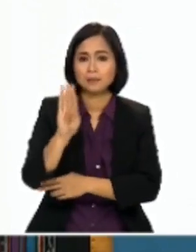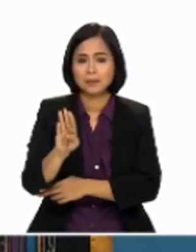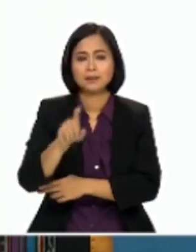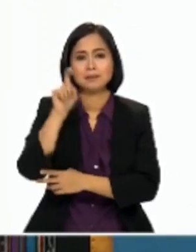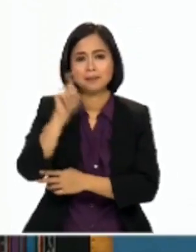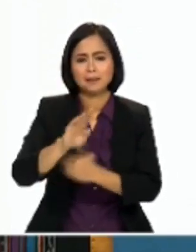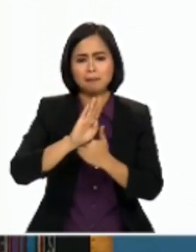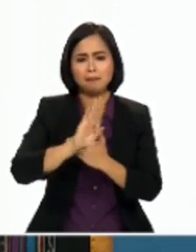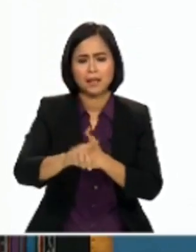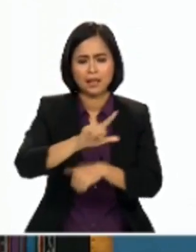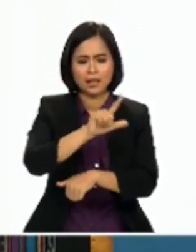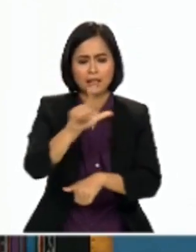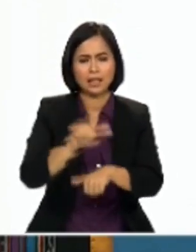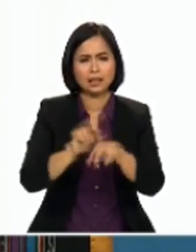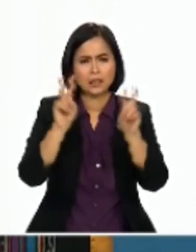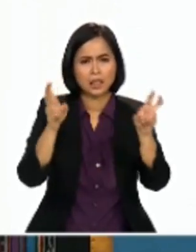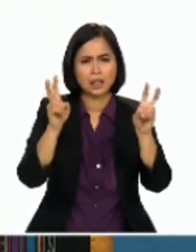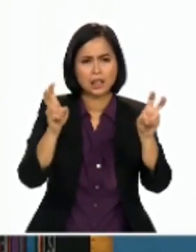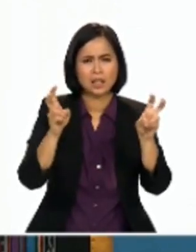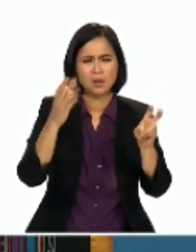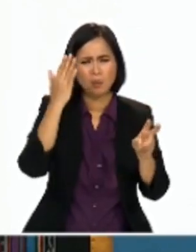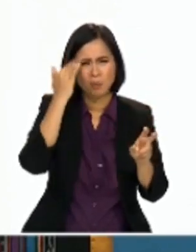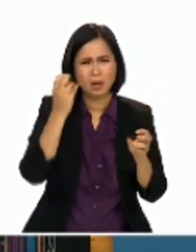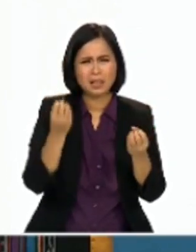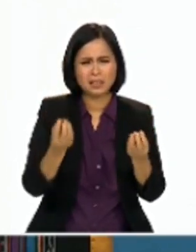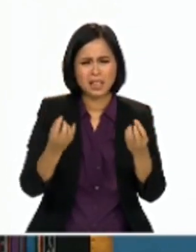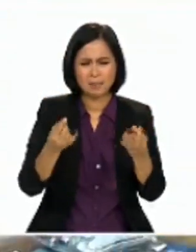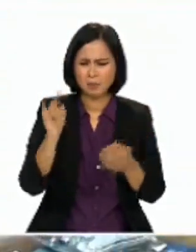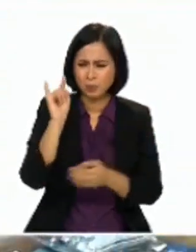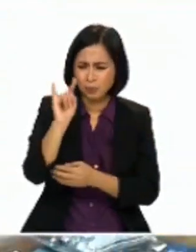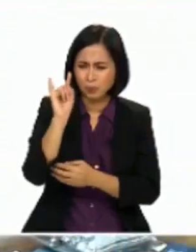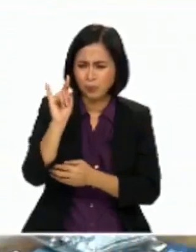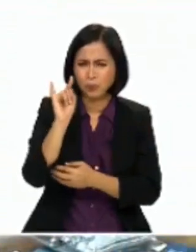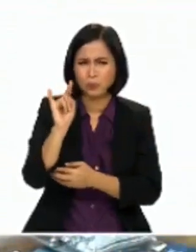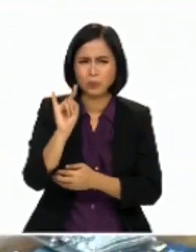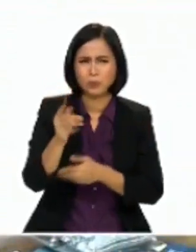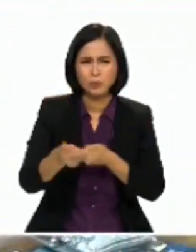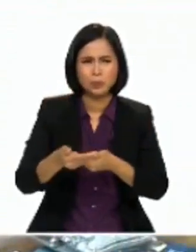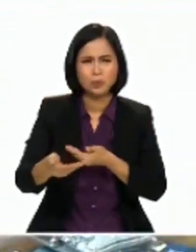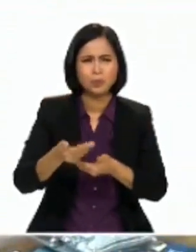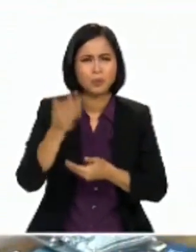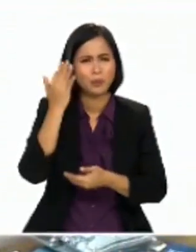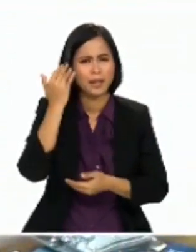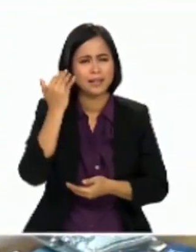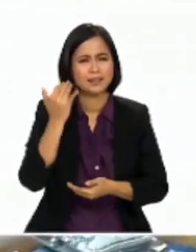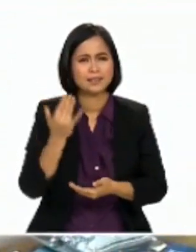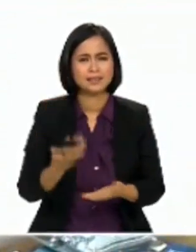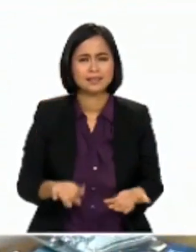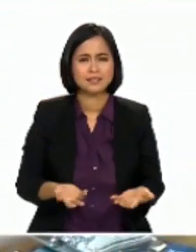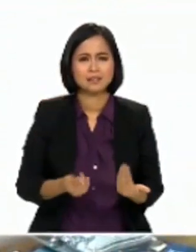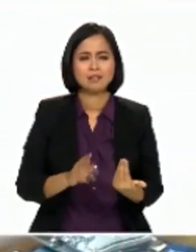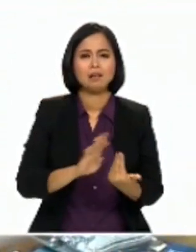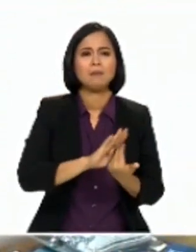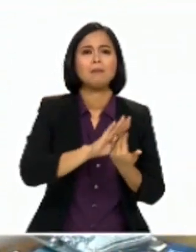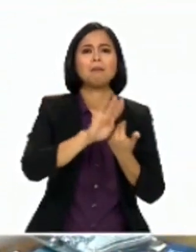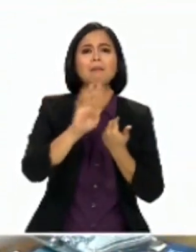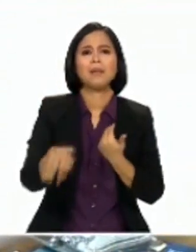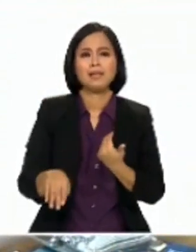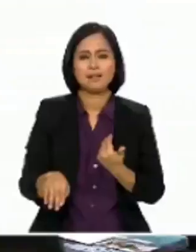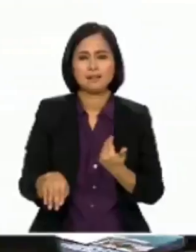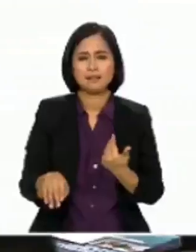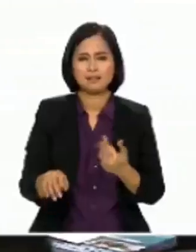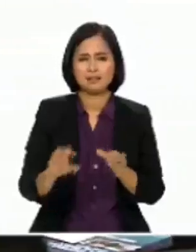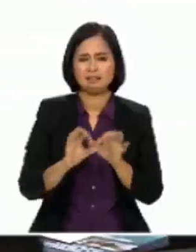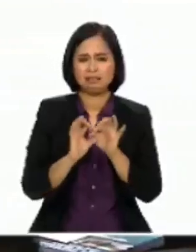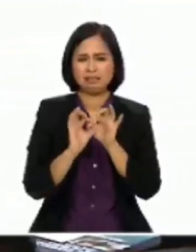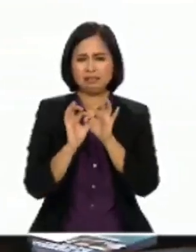Why are you mired in so many commercial transactions? Bumalik kayo where